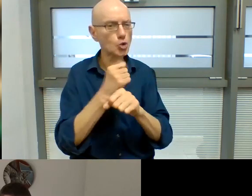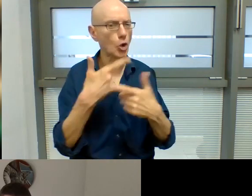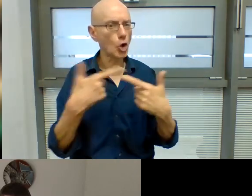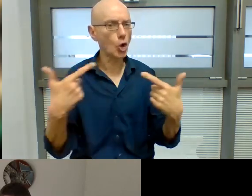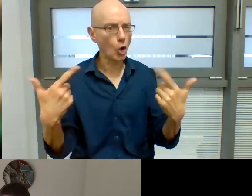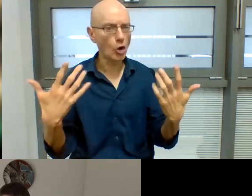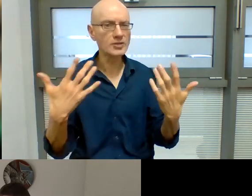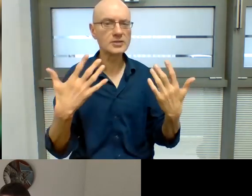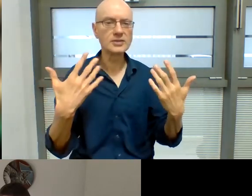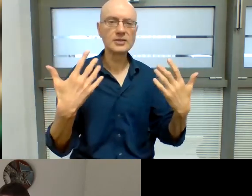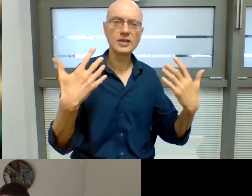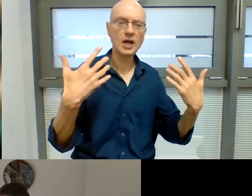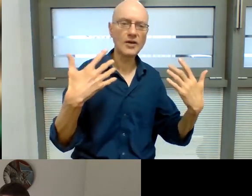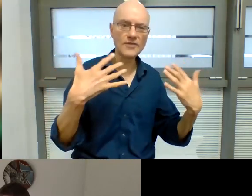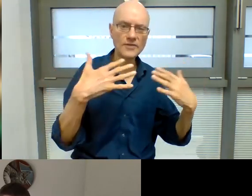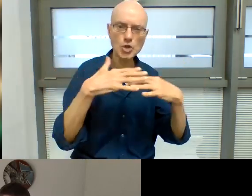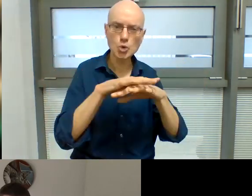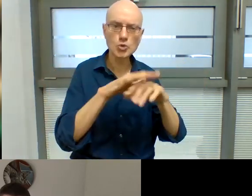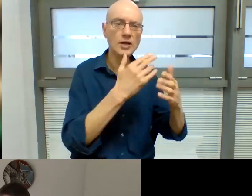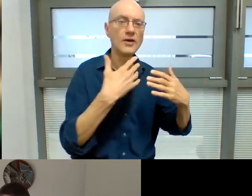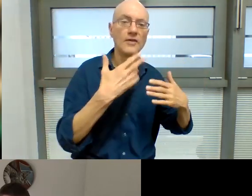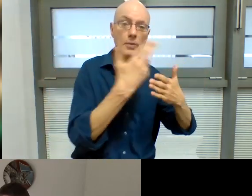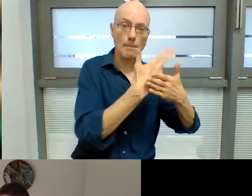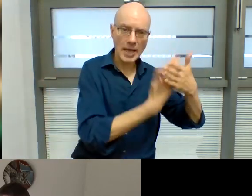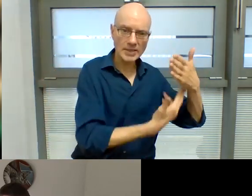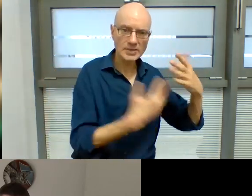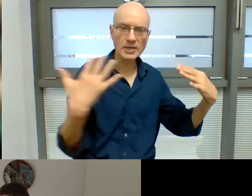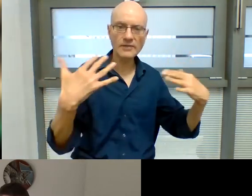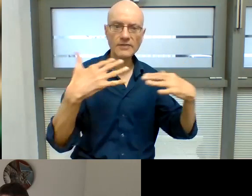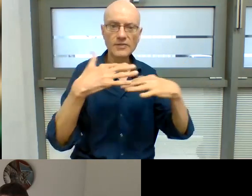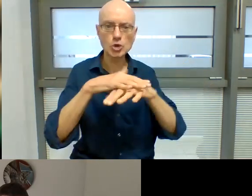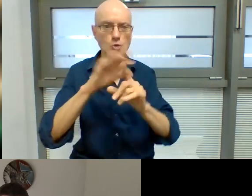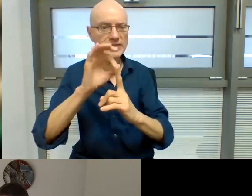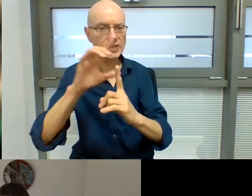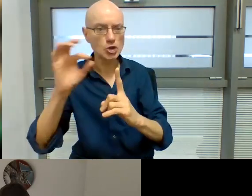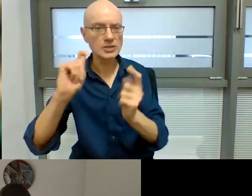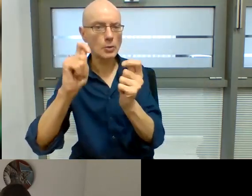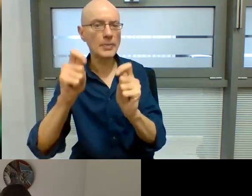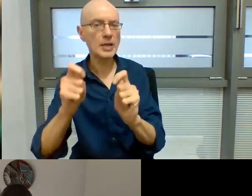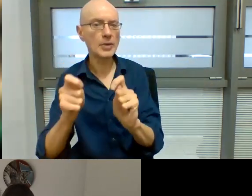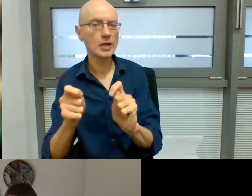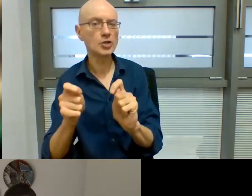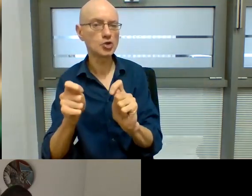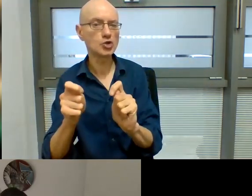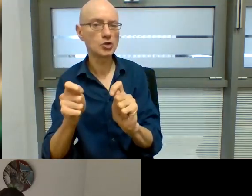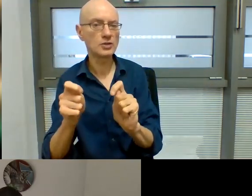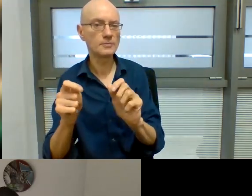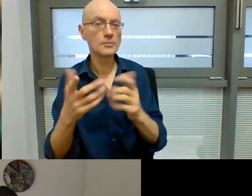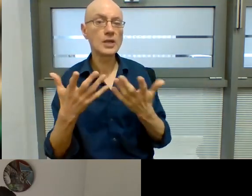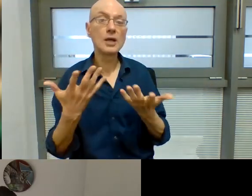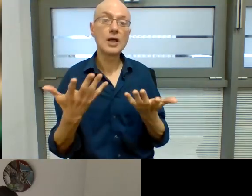with fusing a physical painting with the digital manipulation, and then to bring it